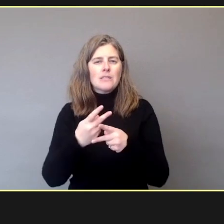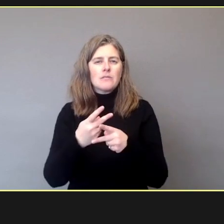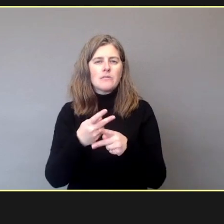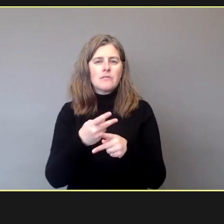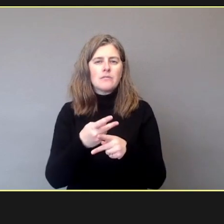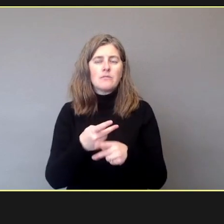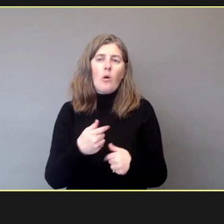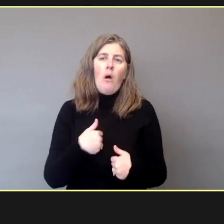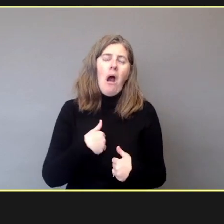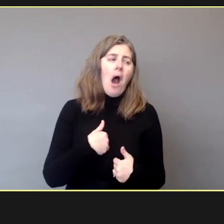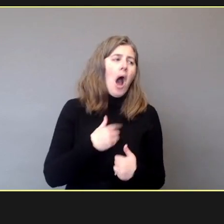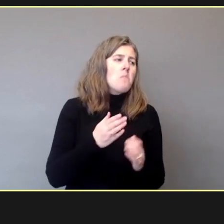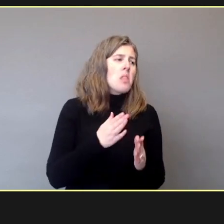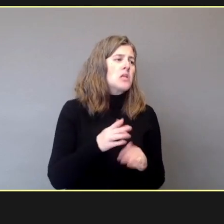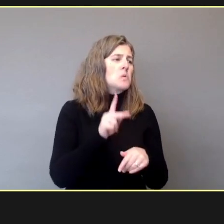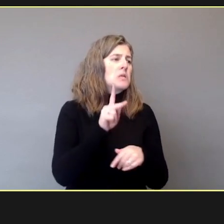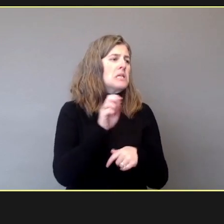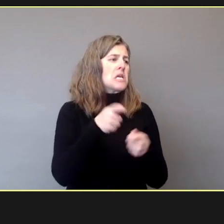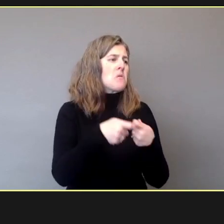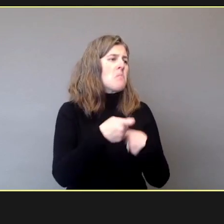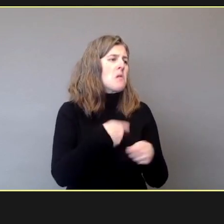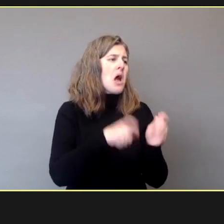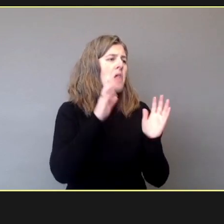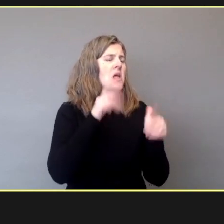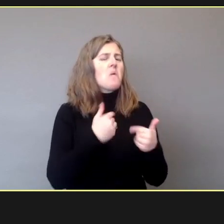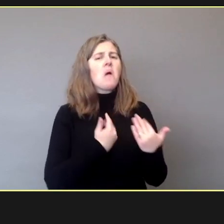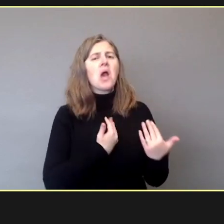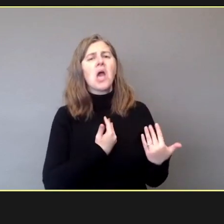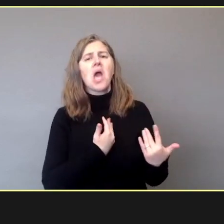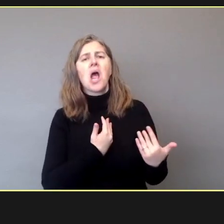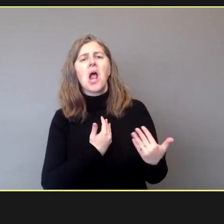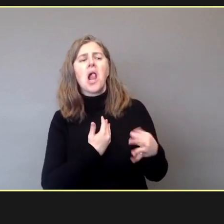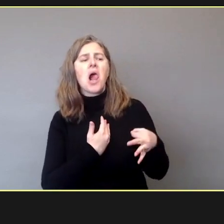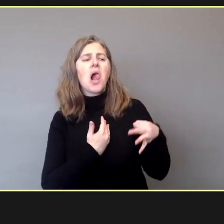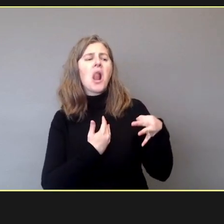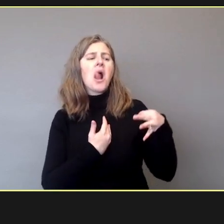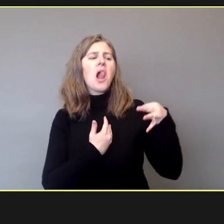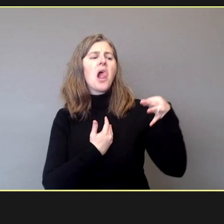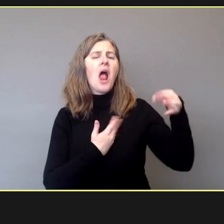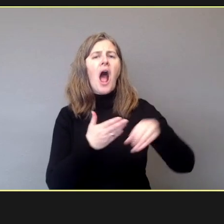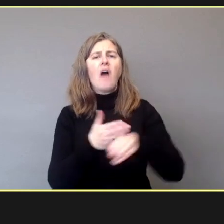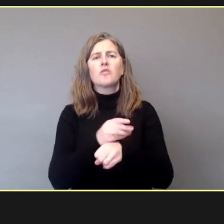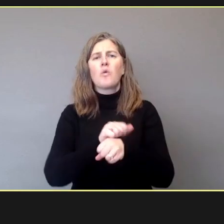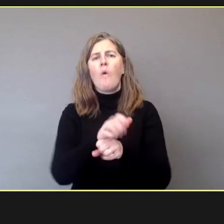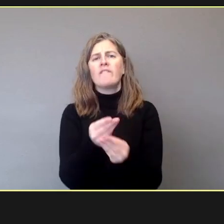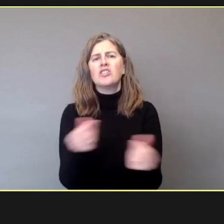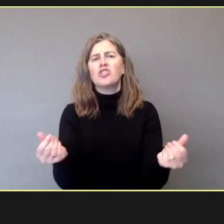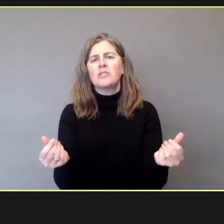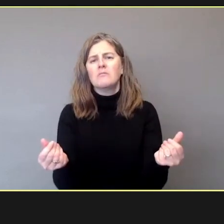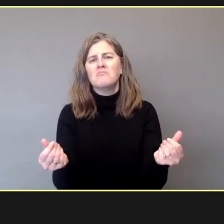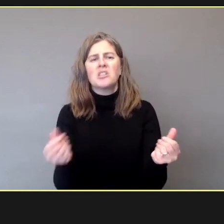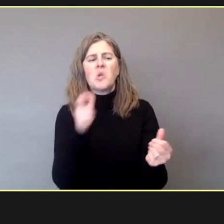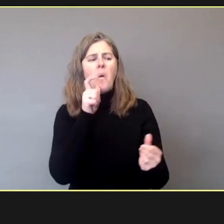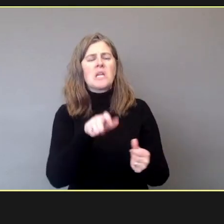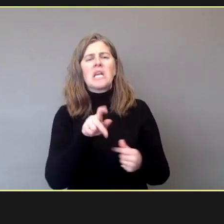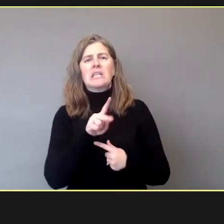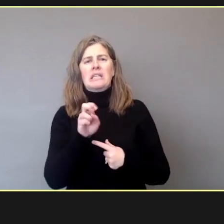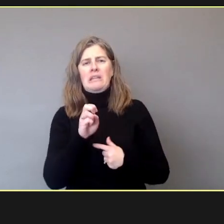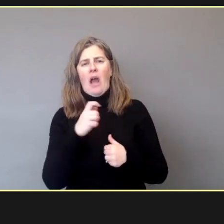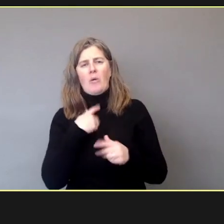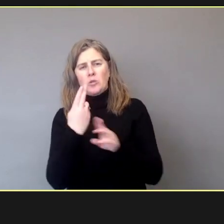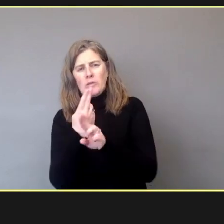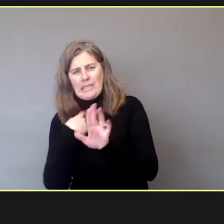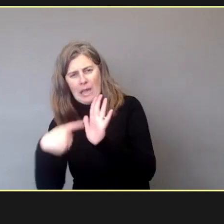I was going to get my knee replacement, but I think now I'm going to wait till after COVID is over. I don't need a knee replacement. I was just using that as